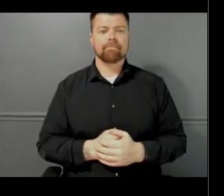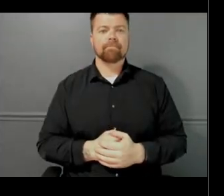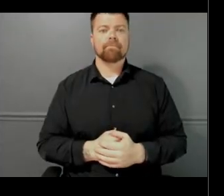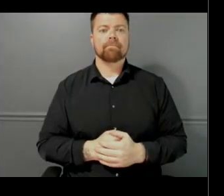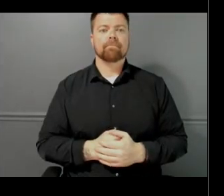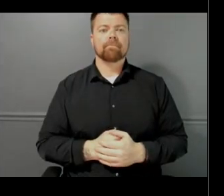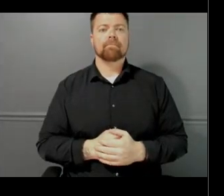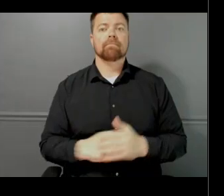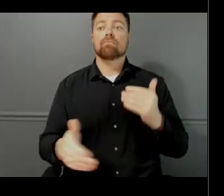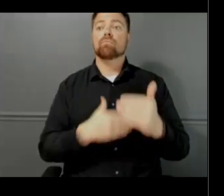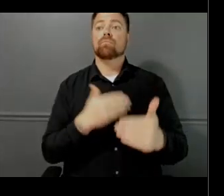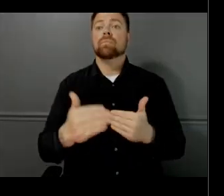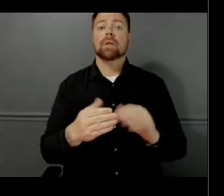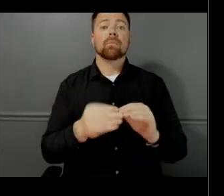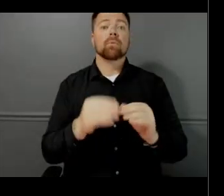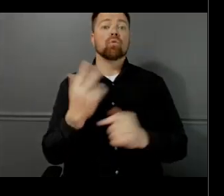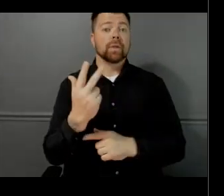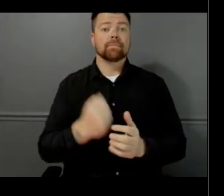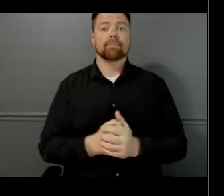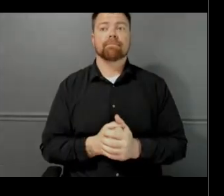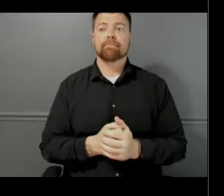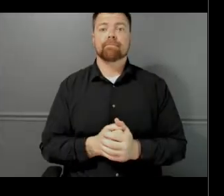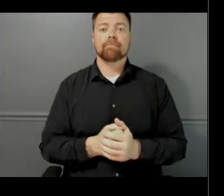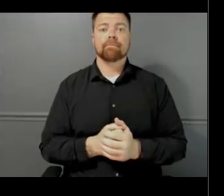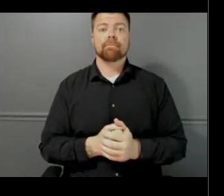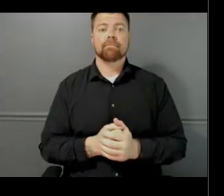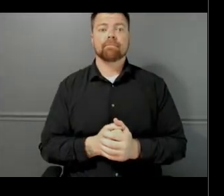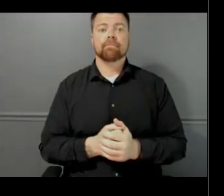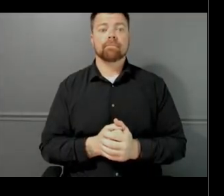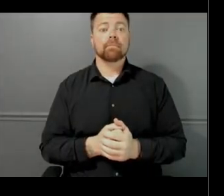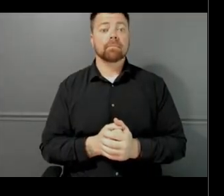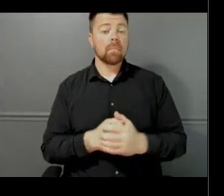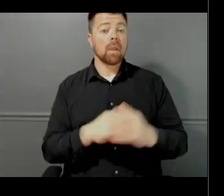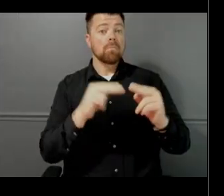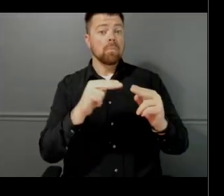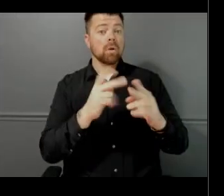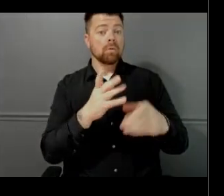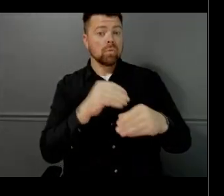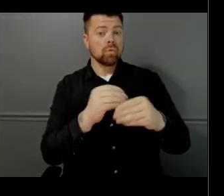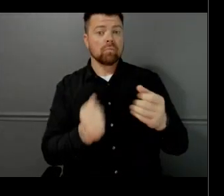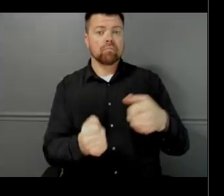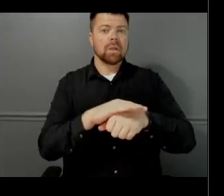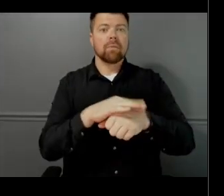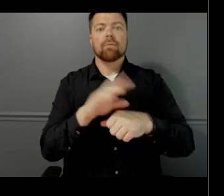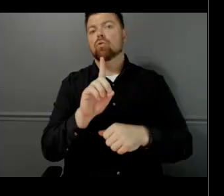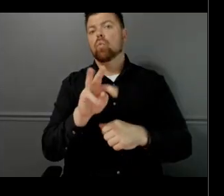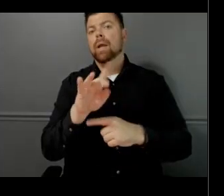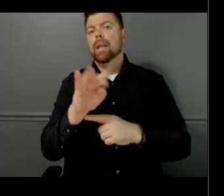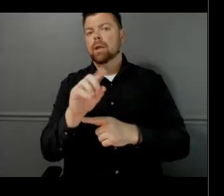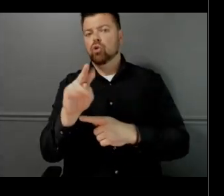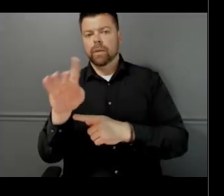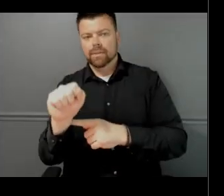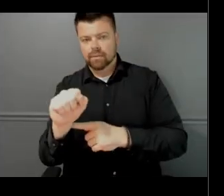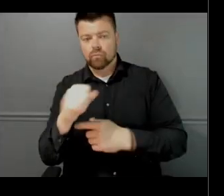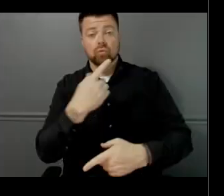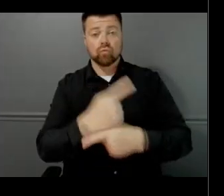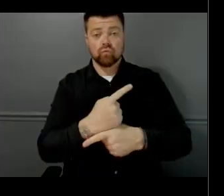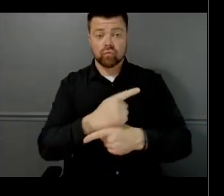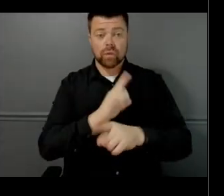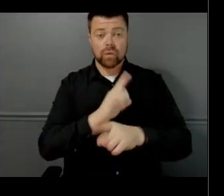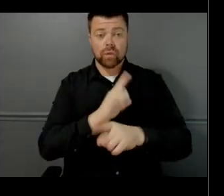Moving on to knowledge check 3. Within a building containing covered dwelling units, and the correct answer was the